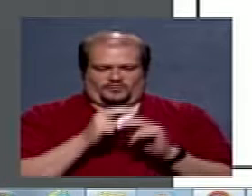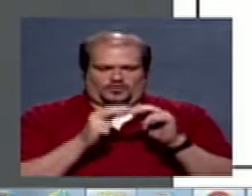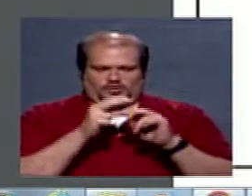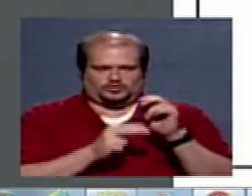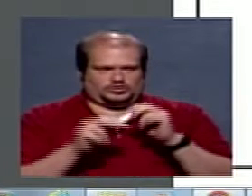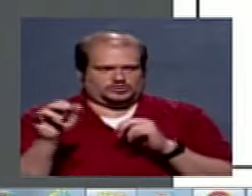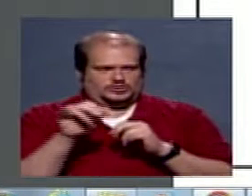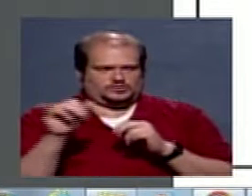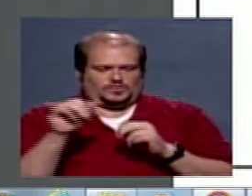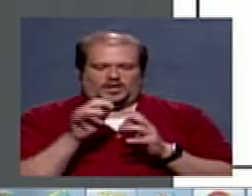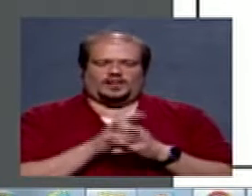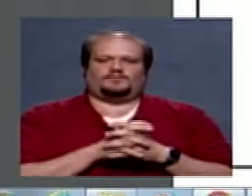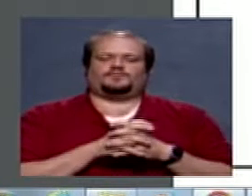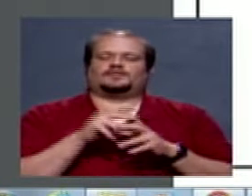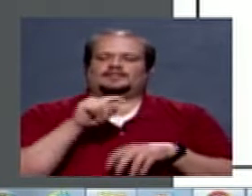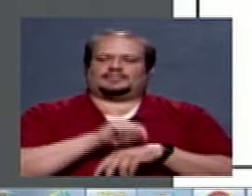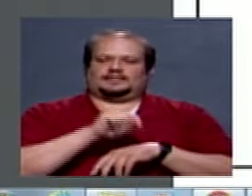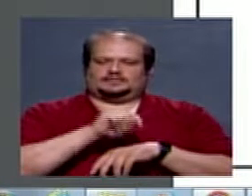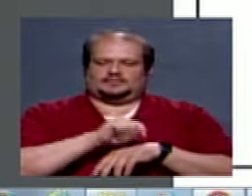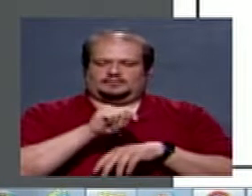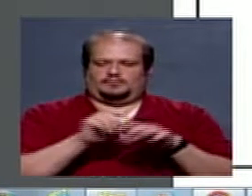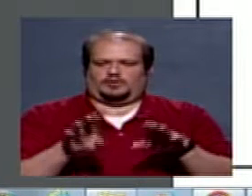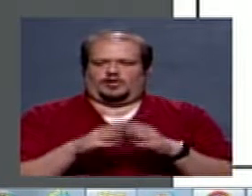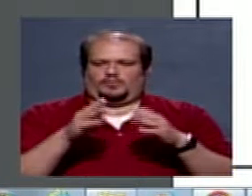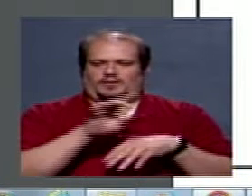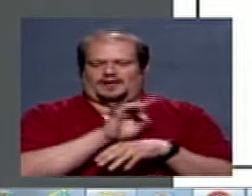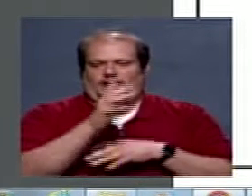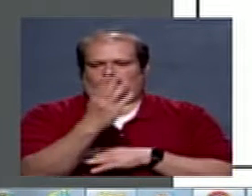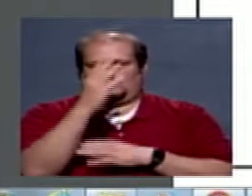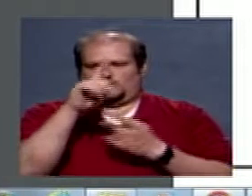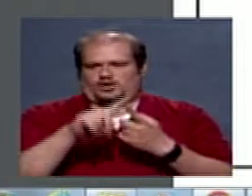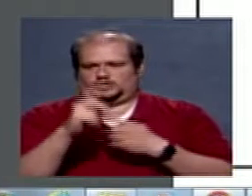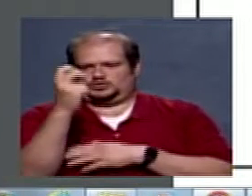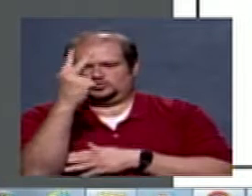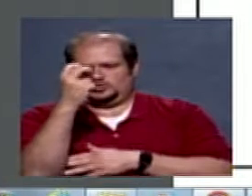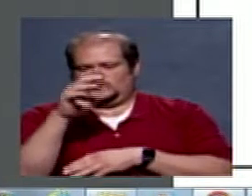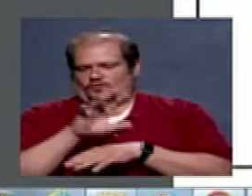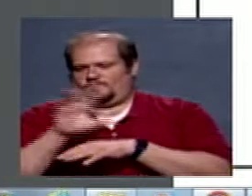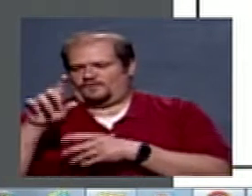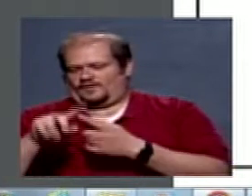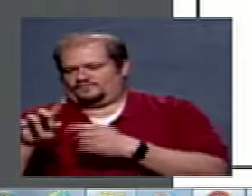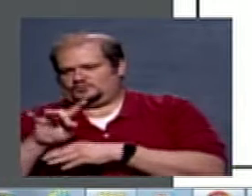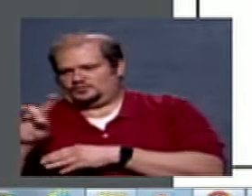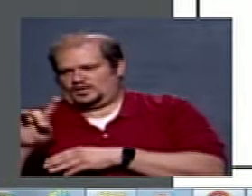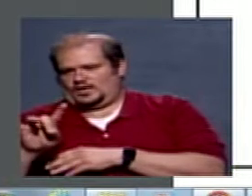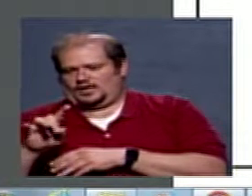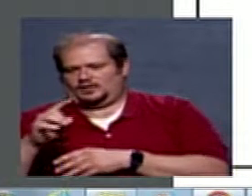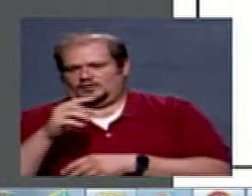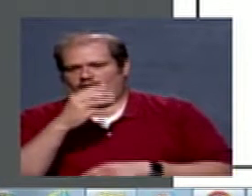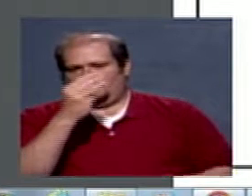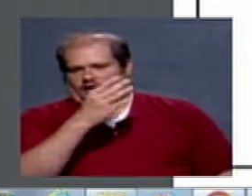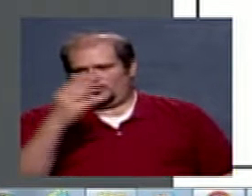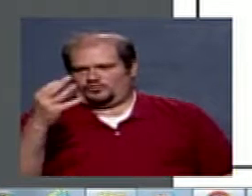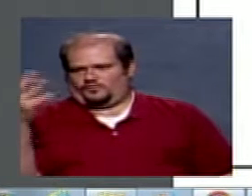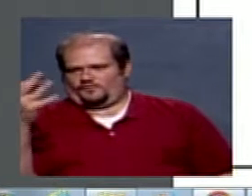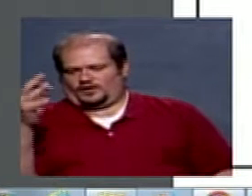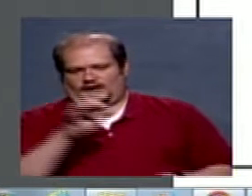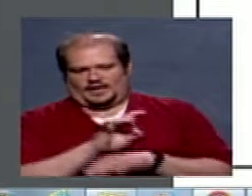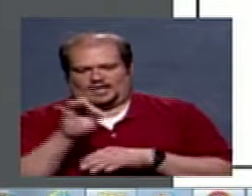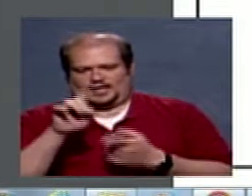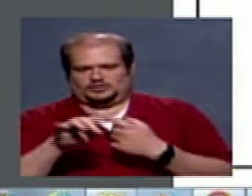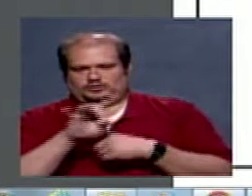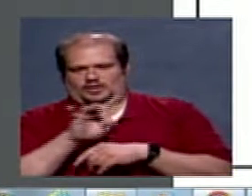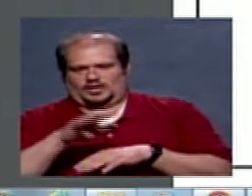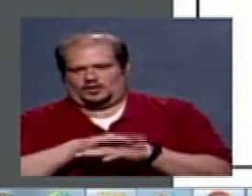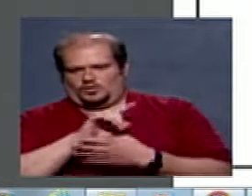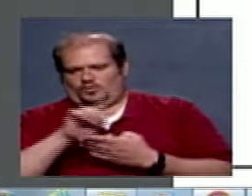as well. The temple will be open from 8 a.m. to noon and 5 p.m. to 8 p.m. on weekdays and from 8 a.m. to 8 p.m.